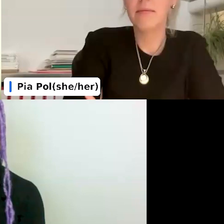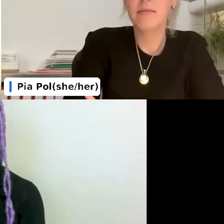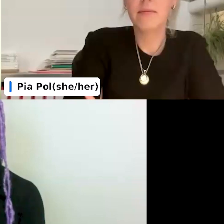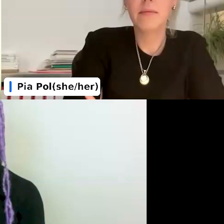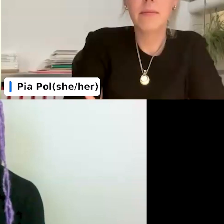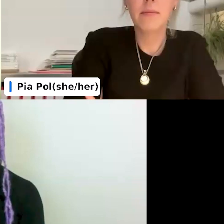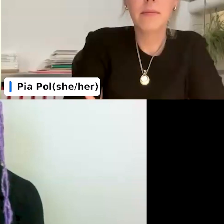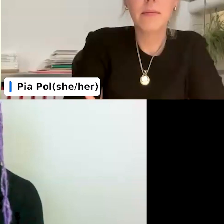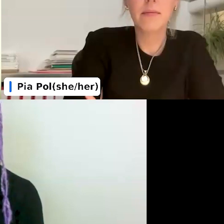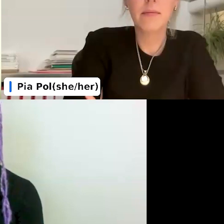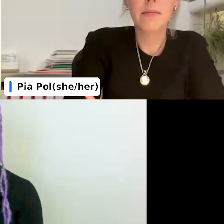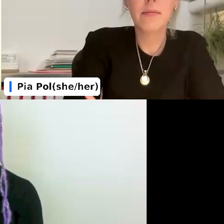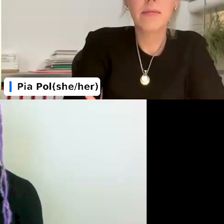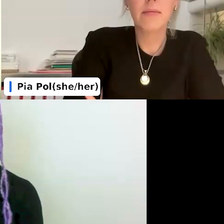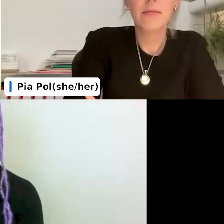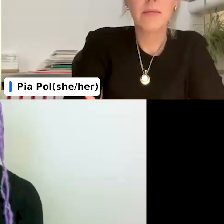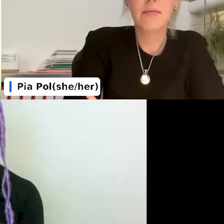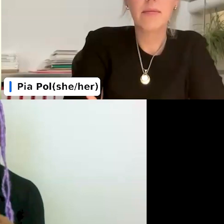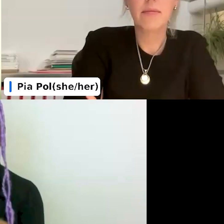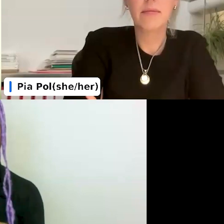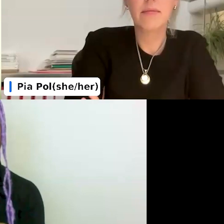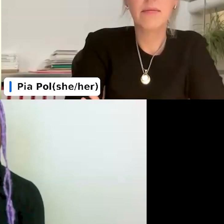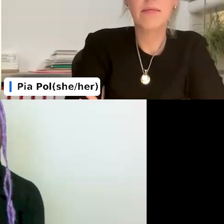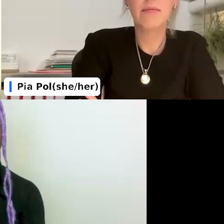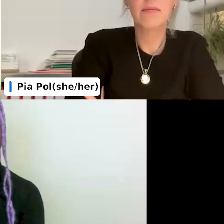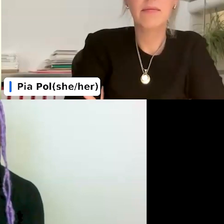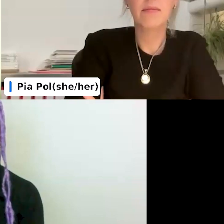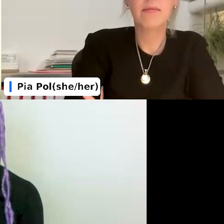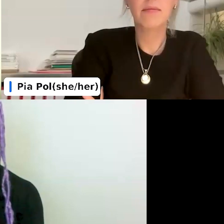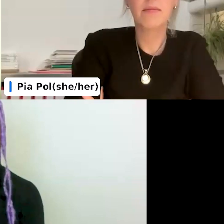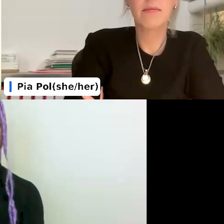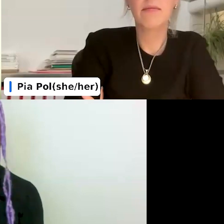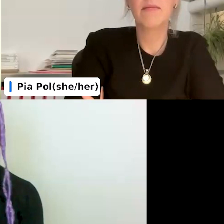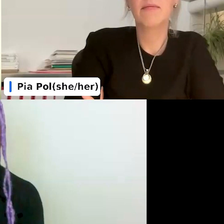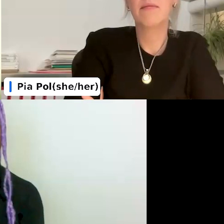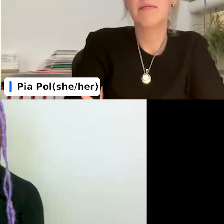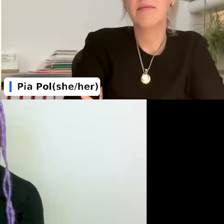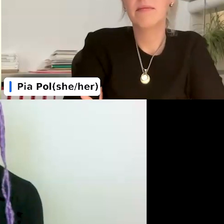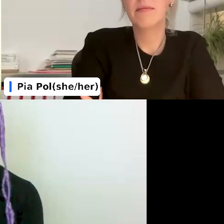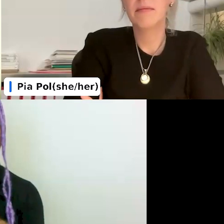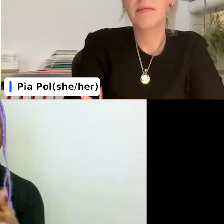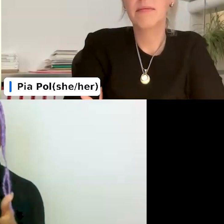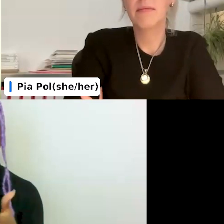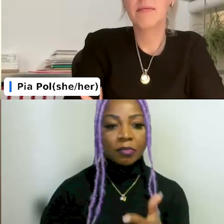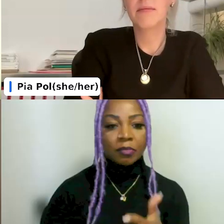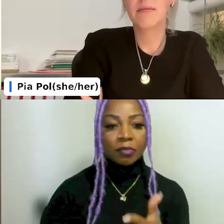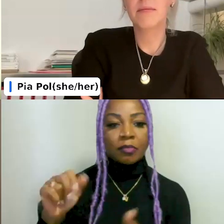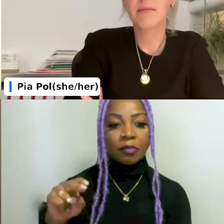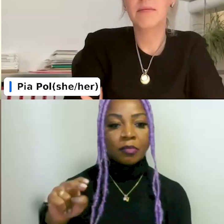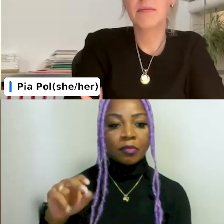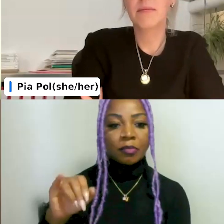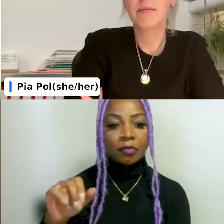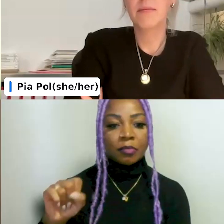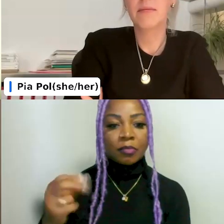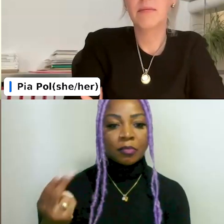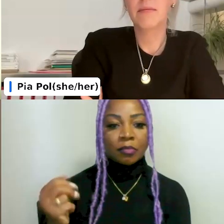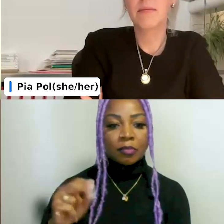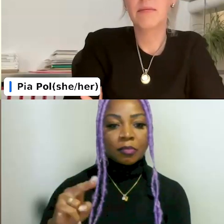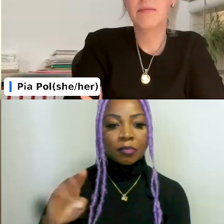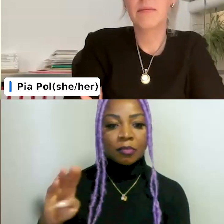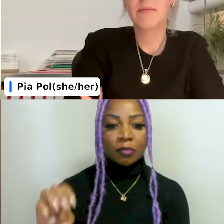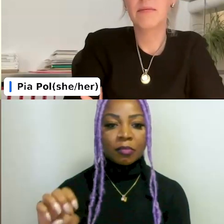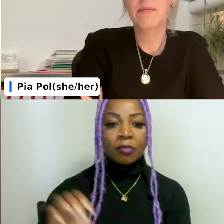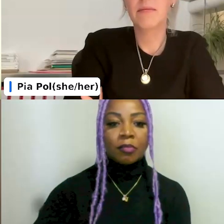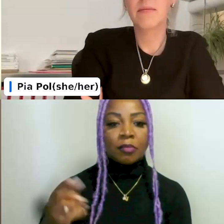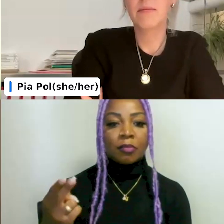Ojibwe of Fort William First Nation, the Anishinaabek, the Haudenosaunee, the Wayandot, the Mi'kmaq, and the Métis,